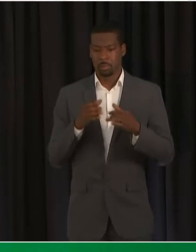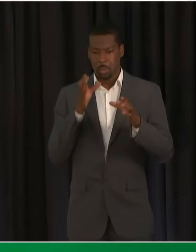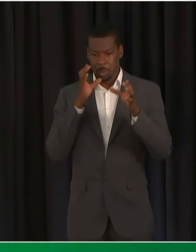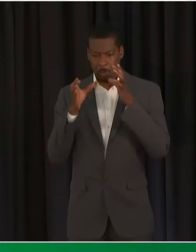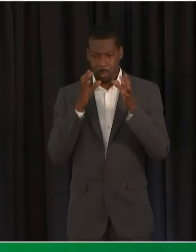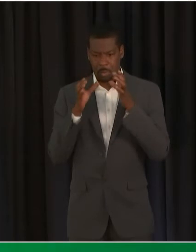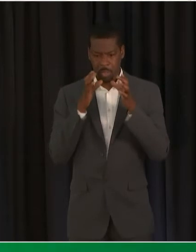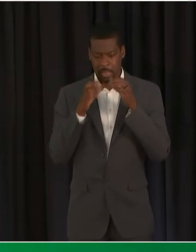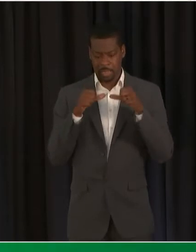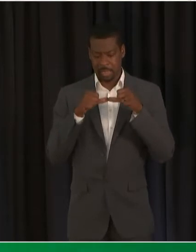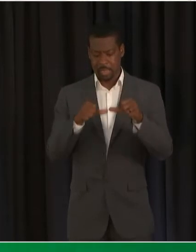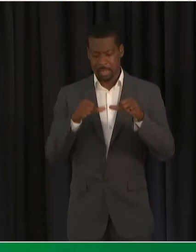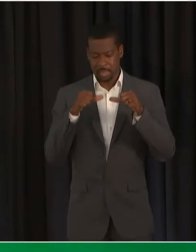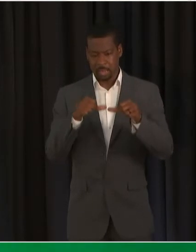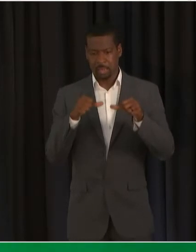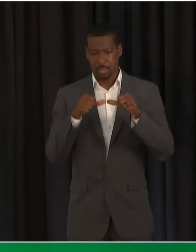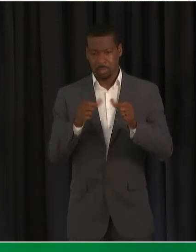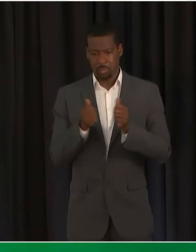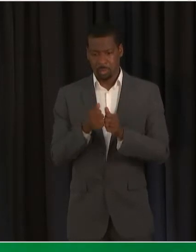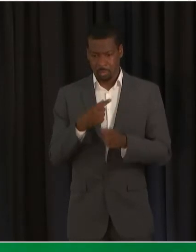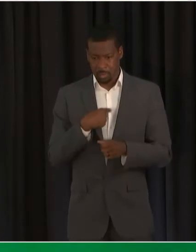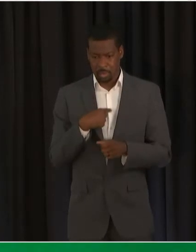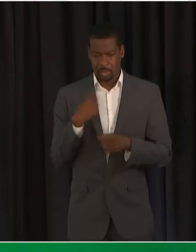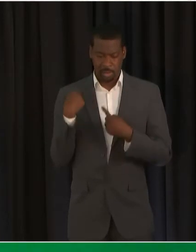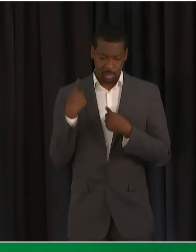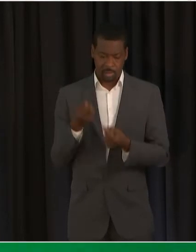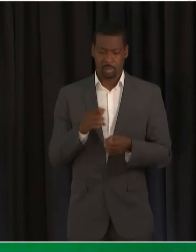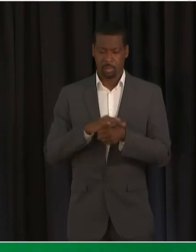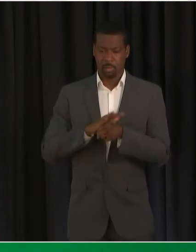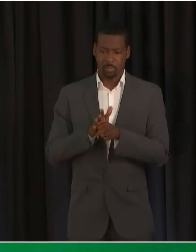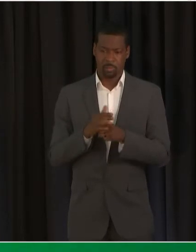communication open with myself throughout the pandemic.